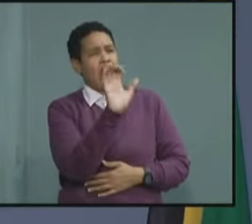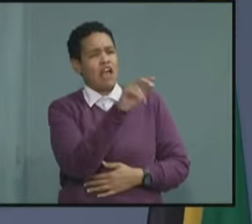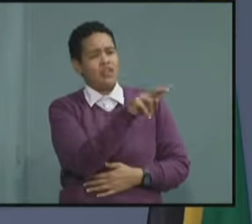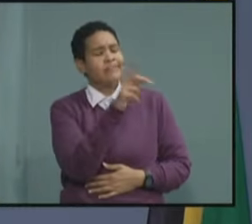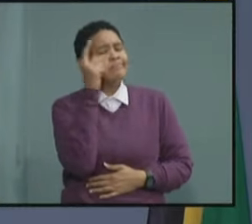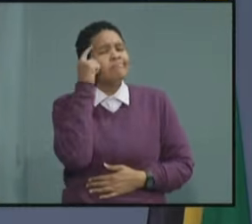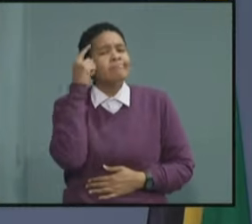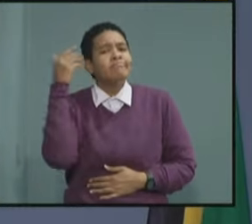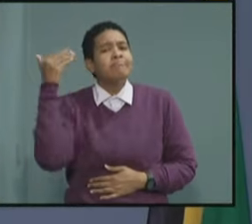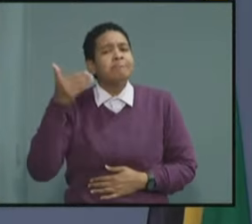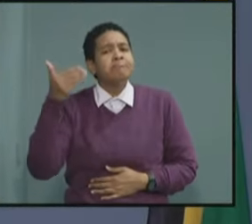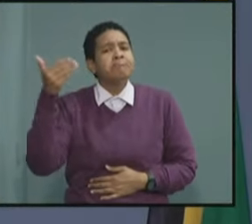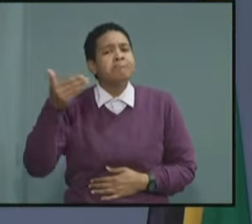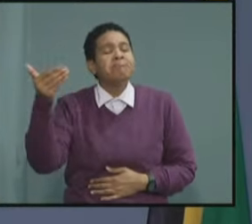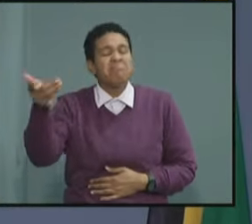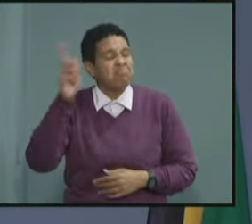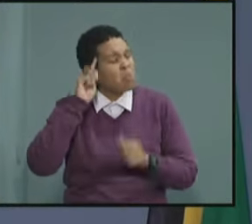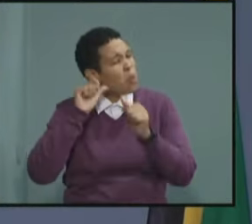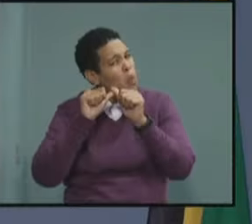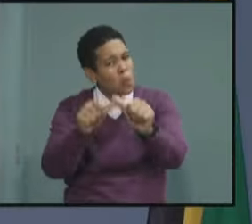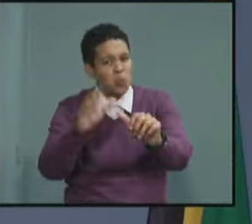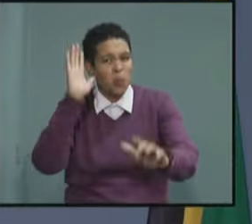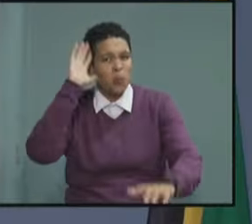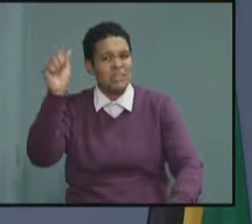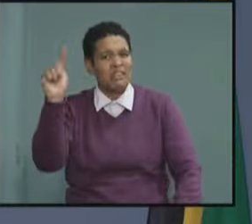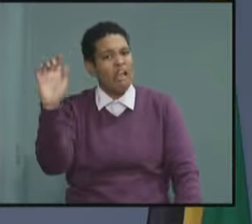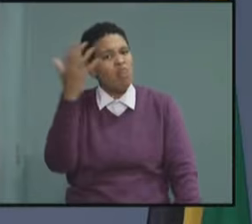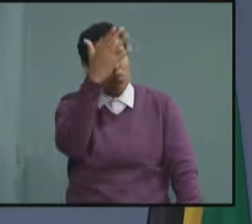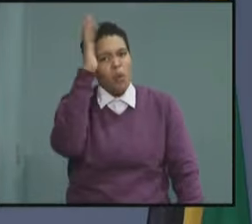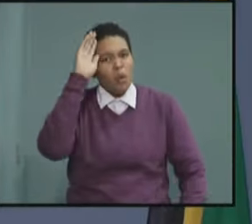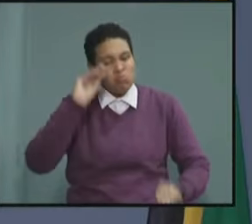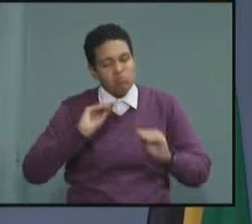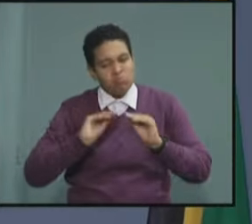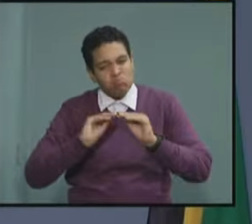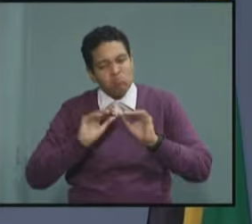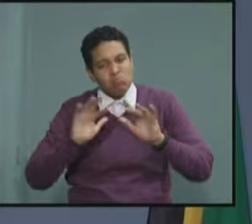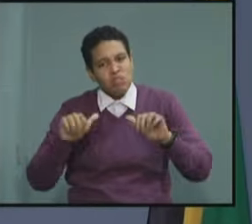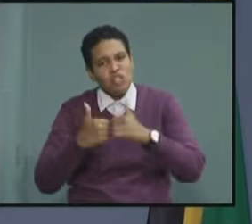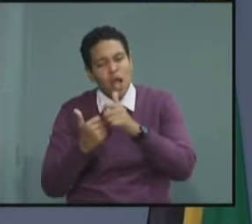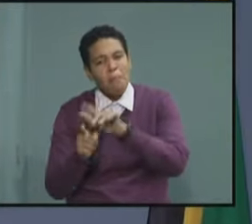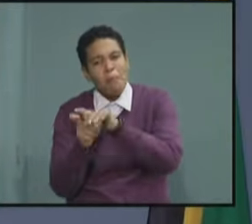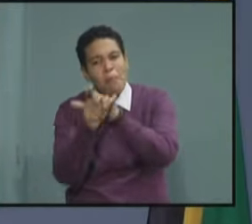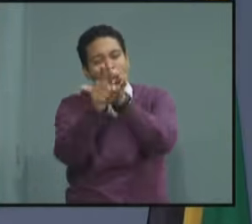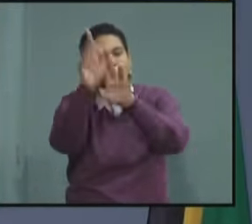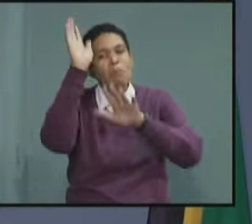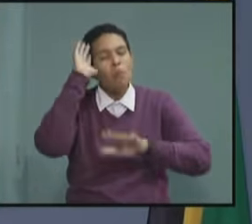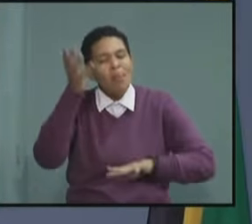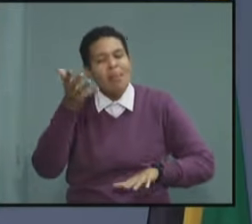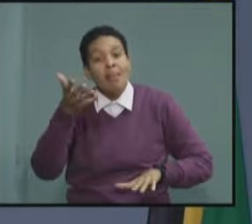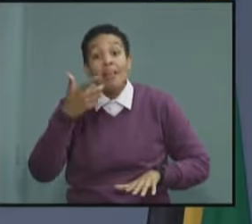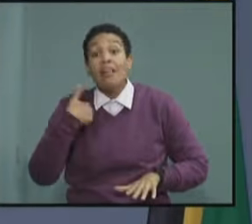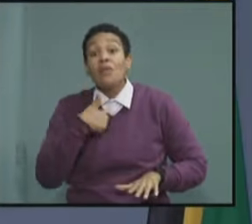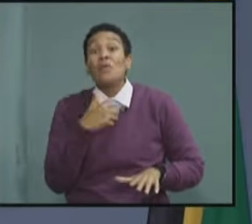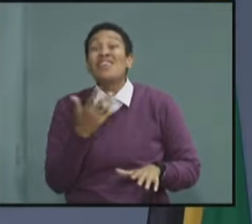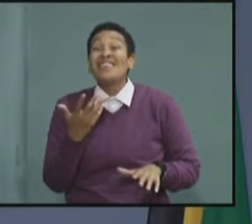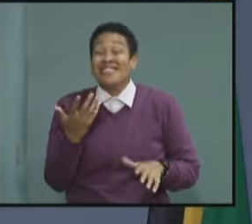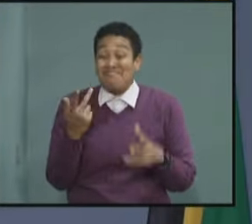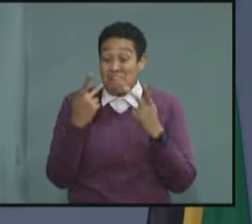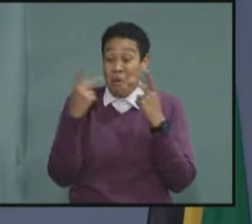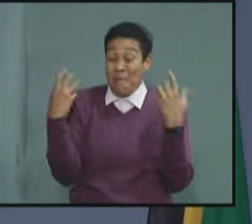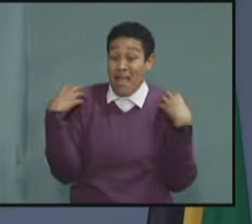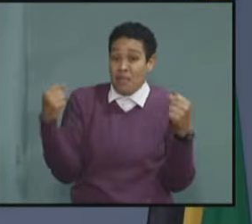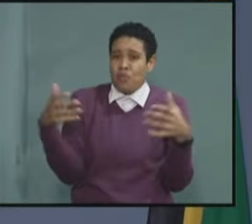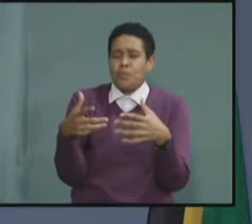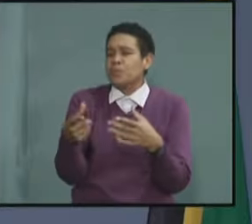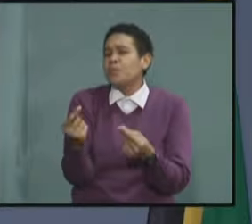will continue for some time to come, and we intend to work, this is the public health infrastructure, to